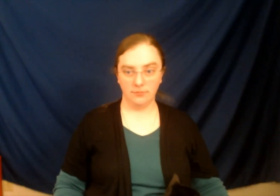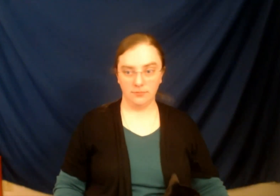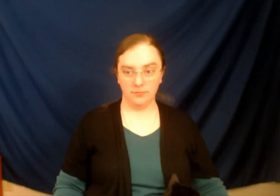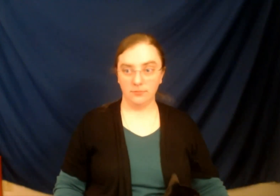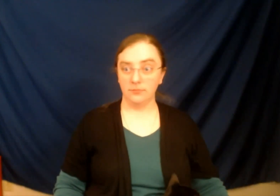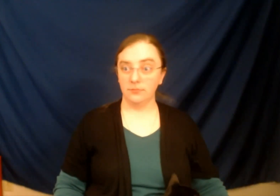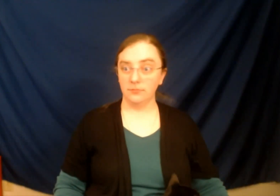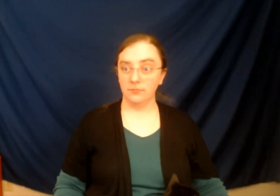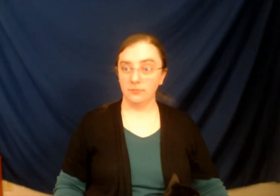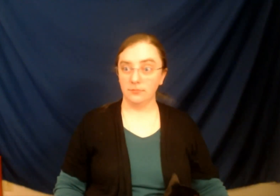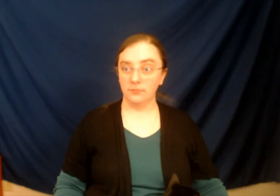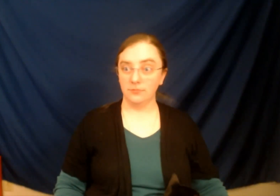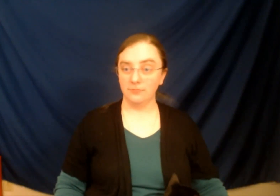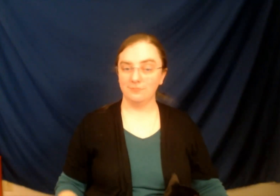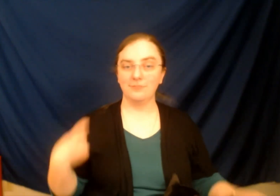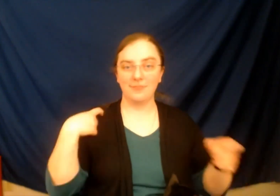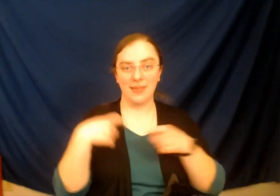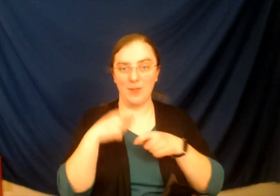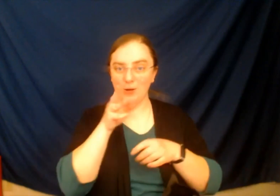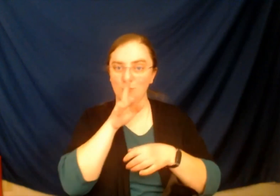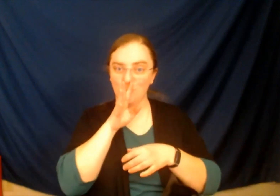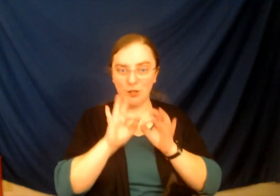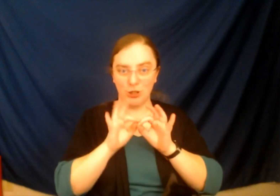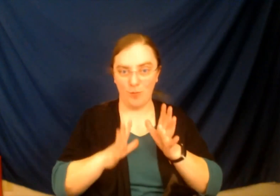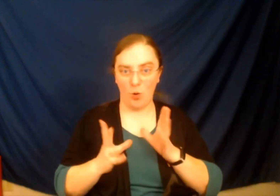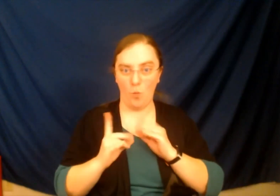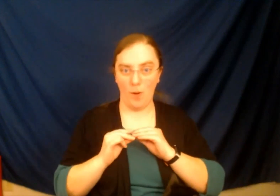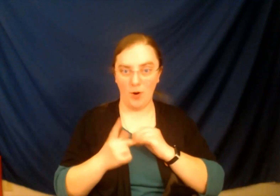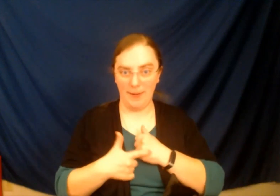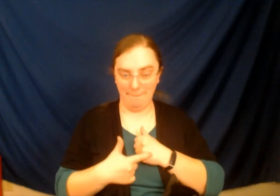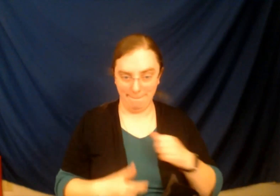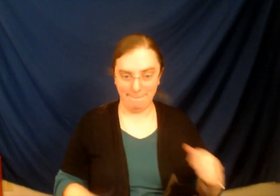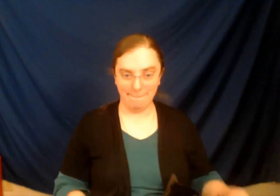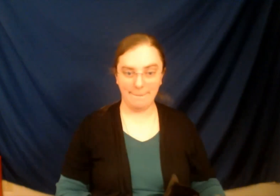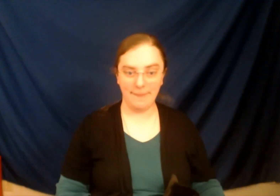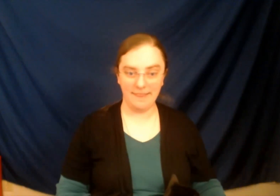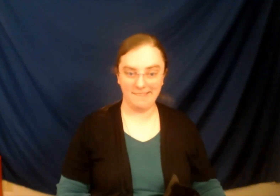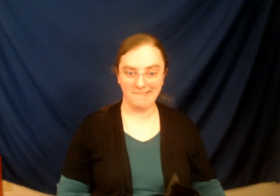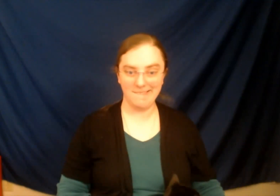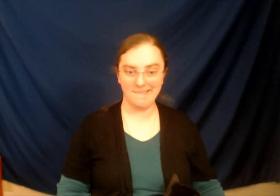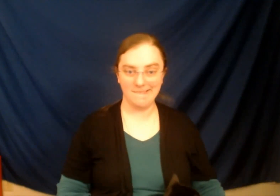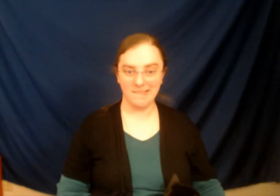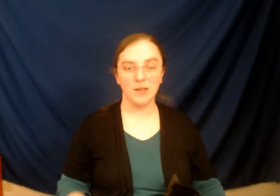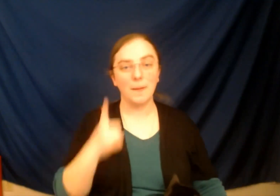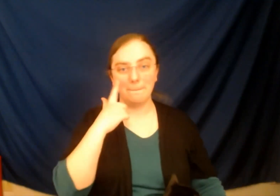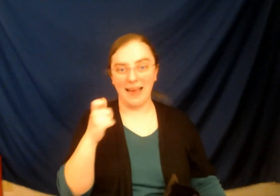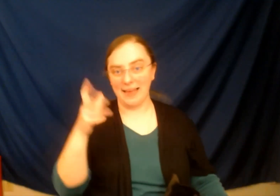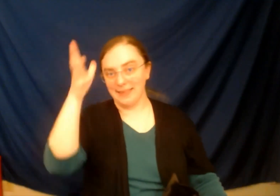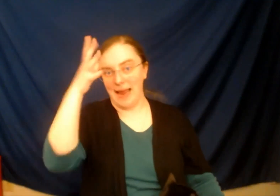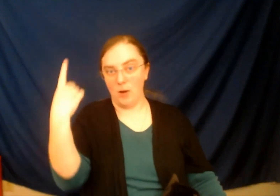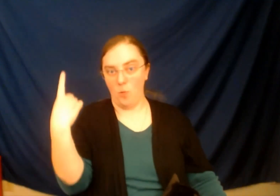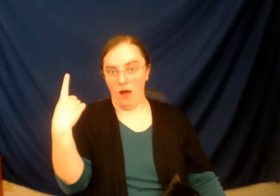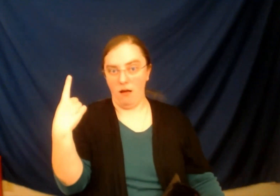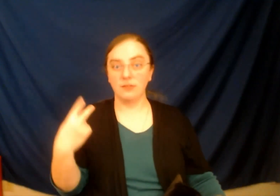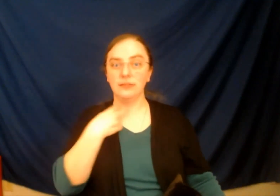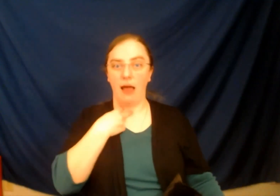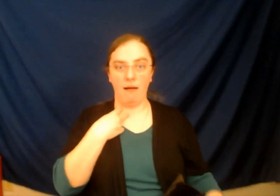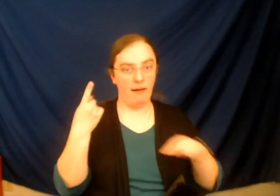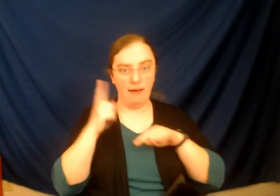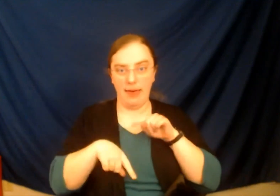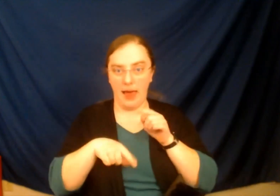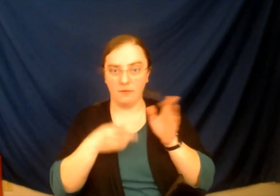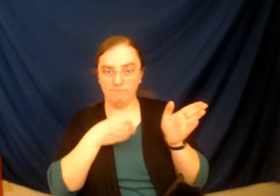¿Hay alguna otra pregunta? Los que hablan español, si no, esta grabación se va a publicar en la página de YouTube del Distrito Escolar de